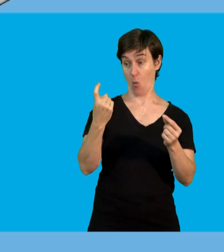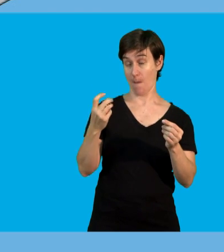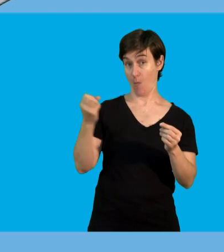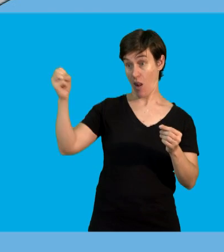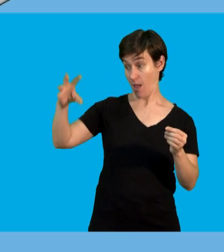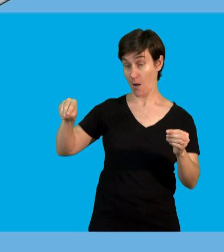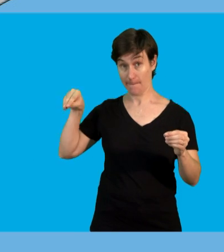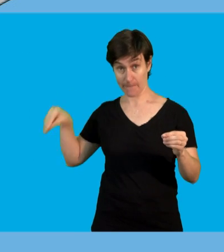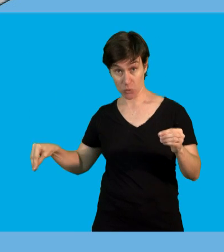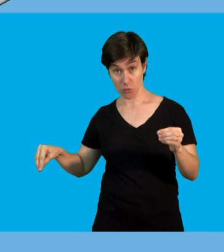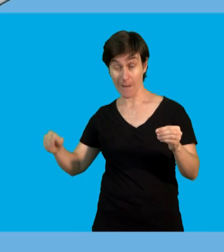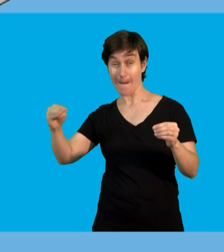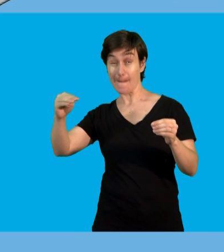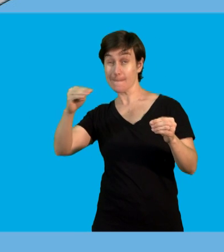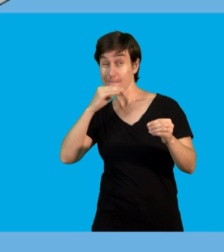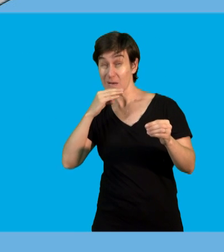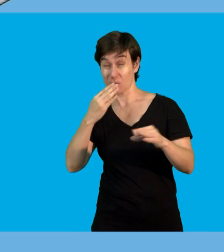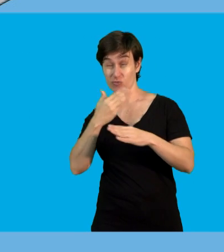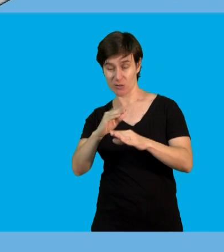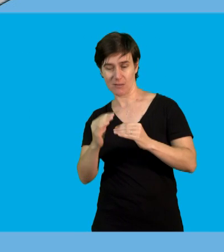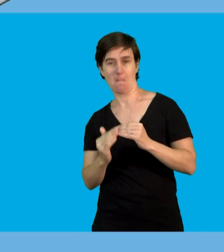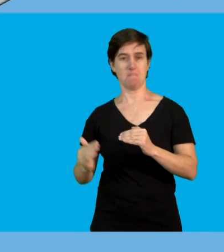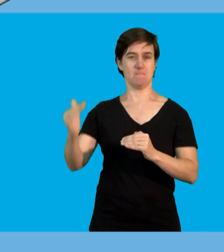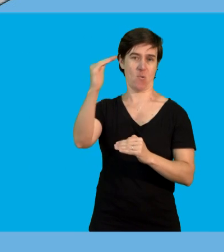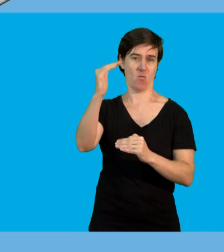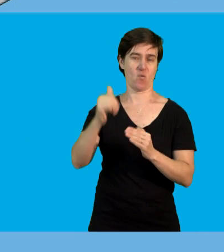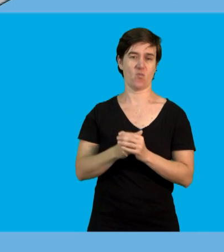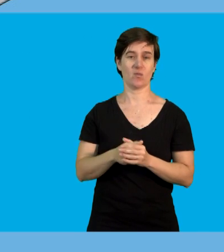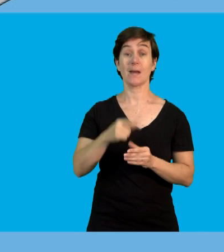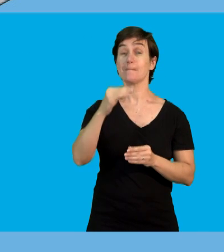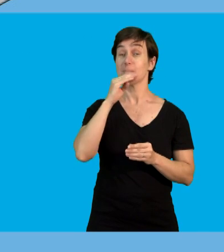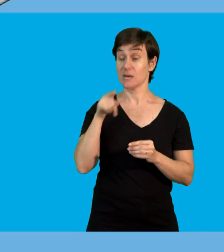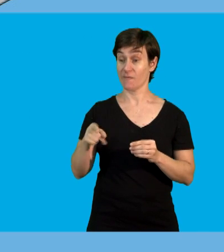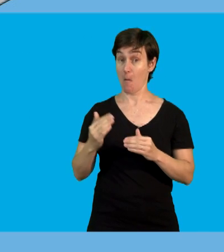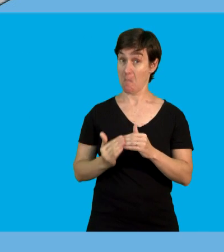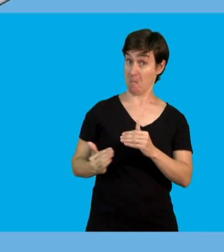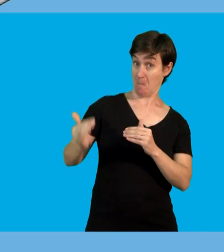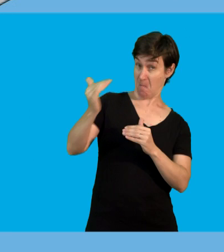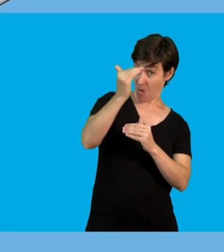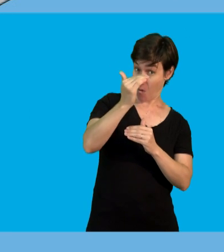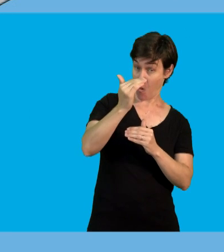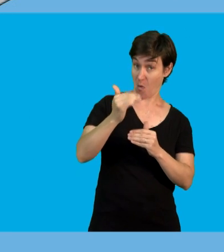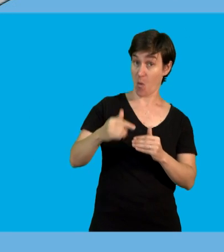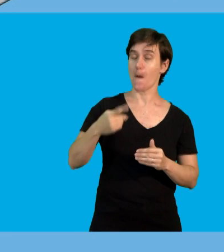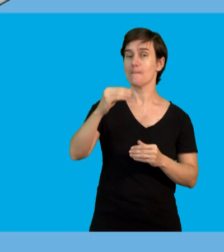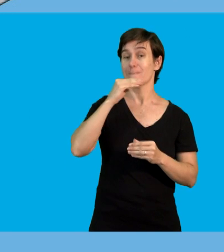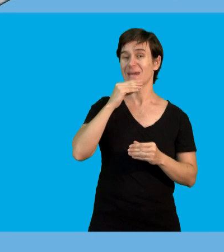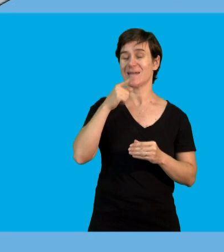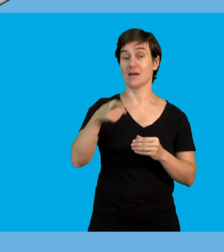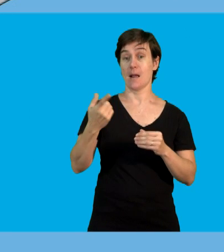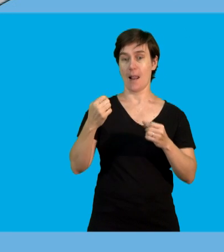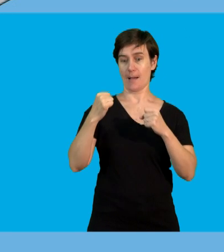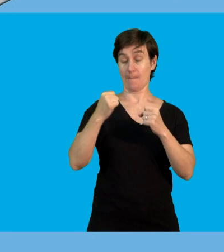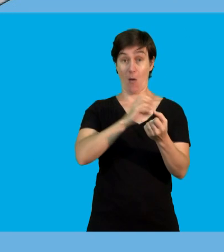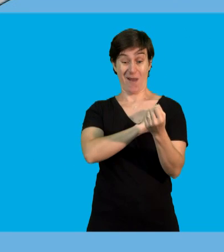this series circuit, the resistance of this entire circuit is going to increase. And by increasing the resistance of the circuit, I'm